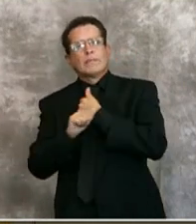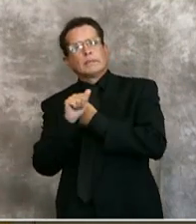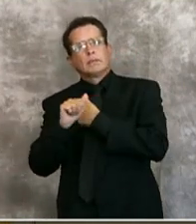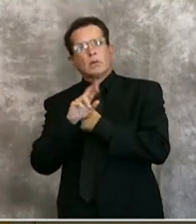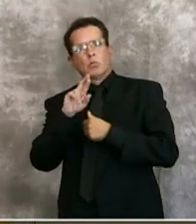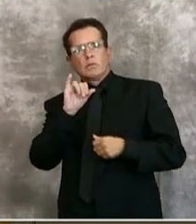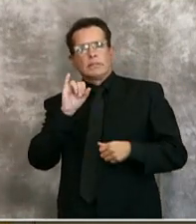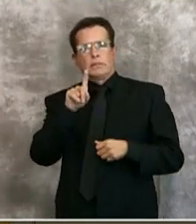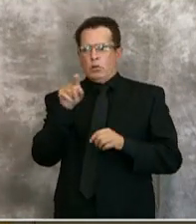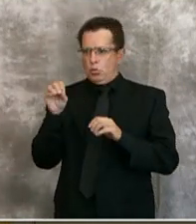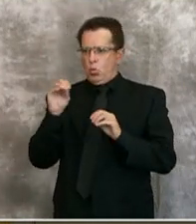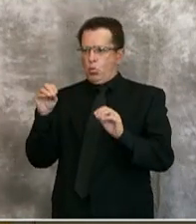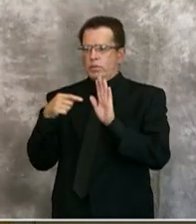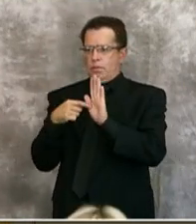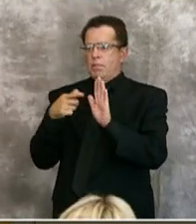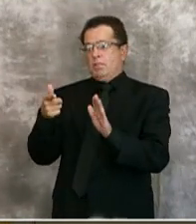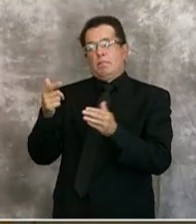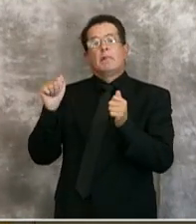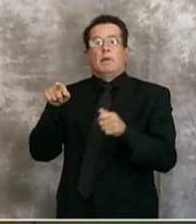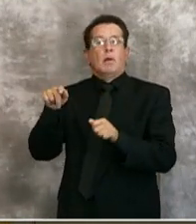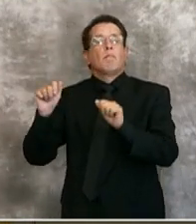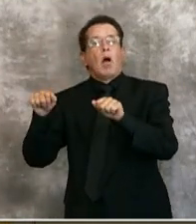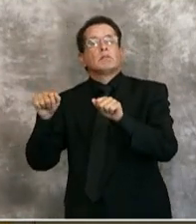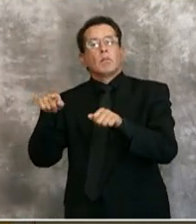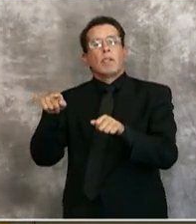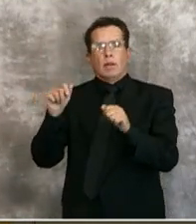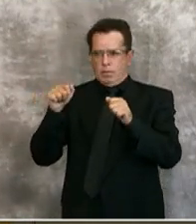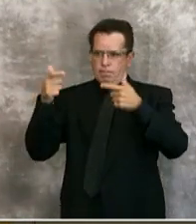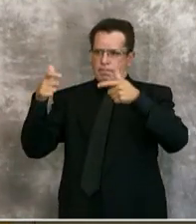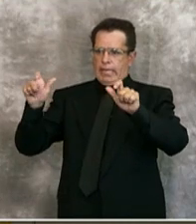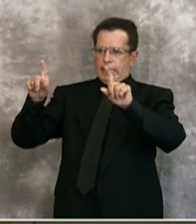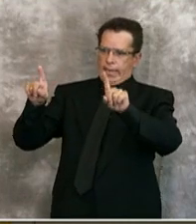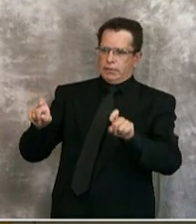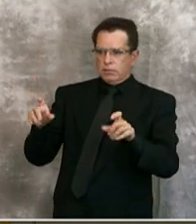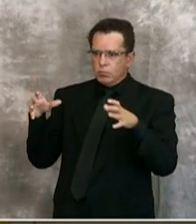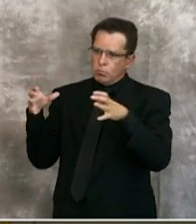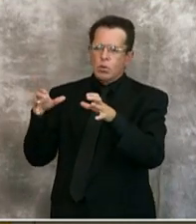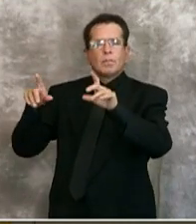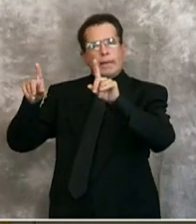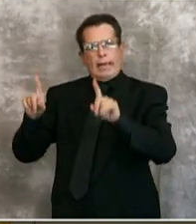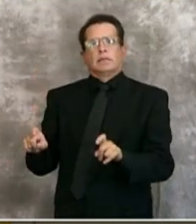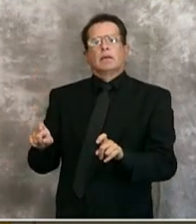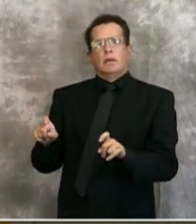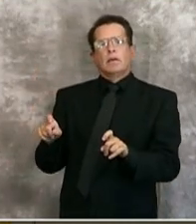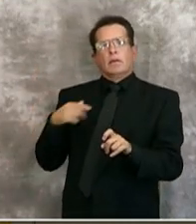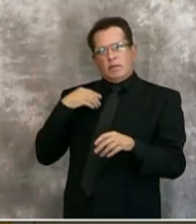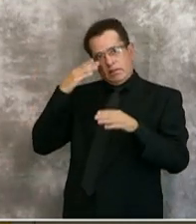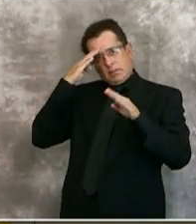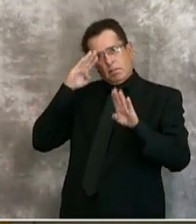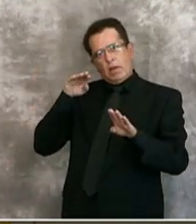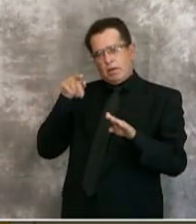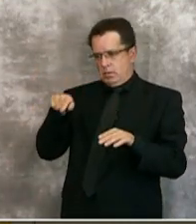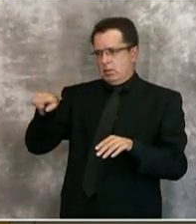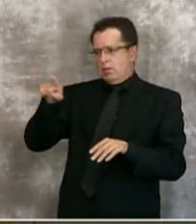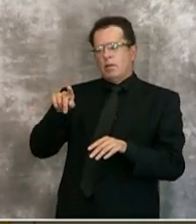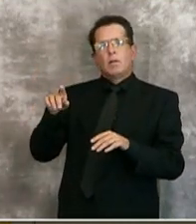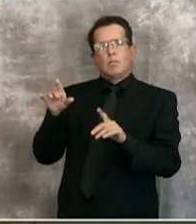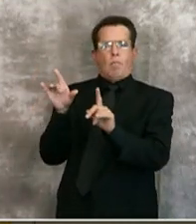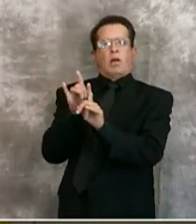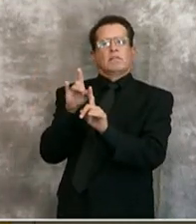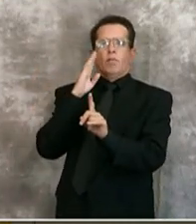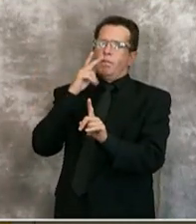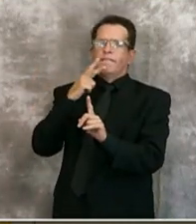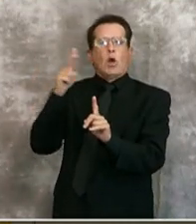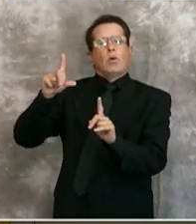symptoms. That might be a good group to actually do a lot of testing and pool, because you expect the number of positives to be extremely